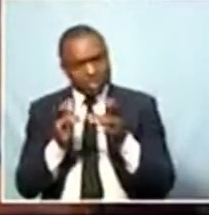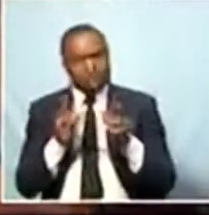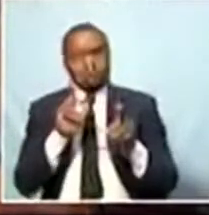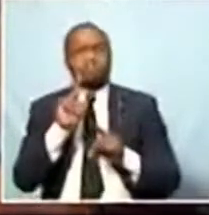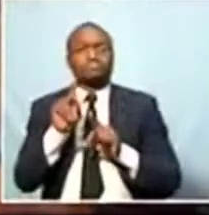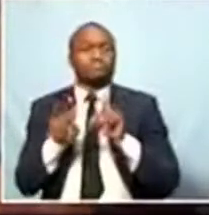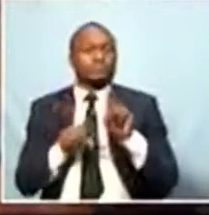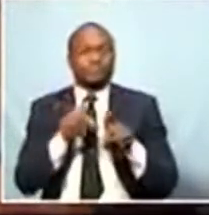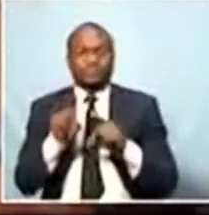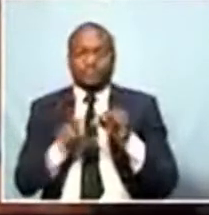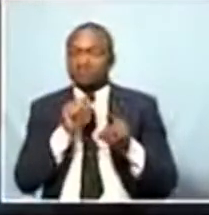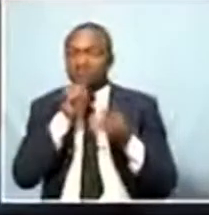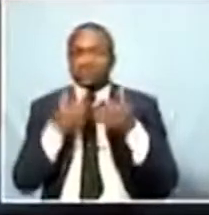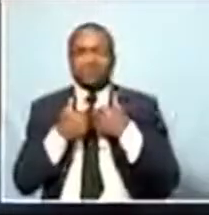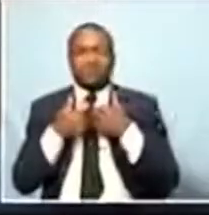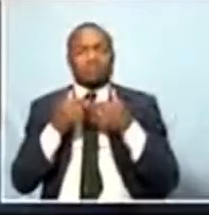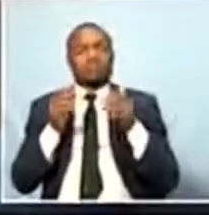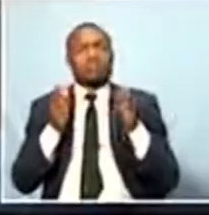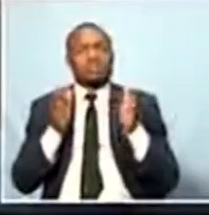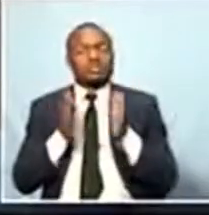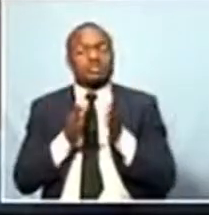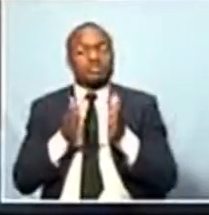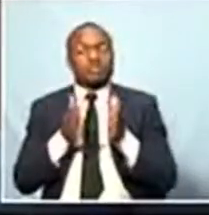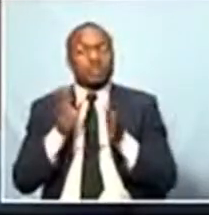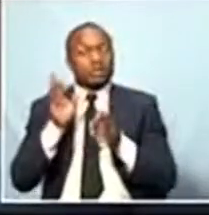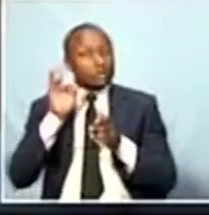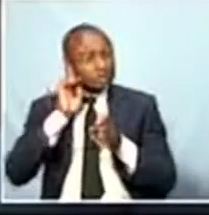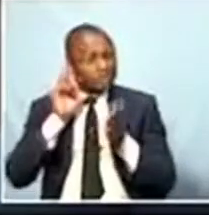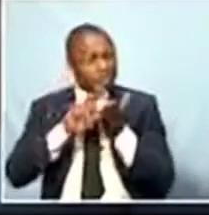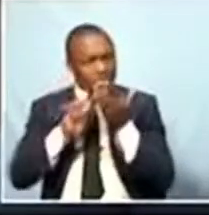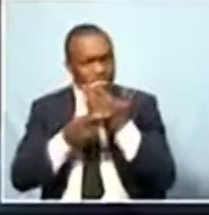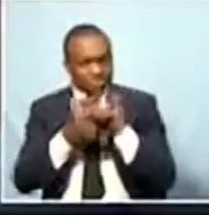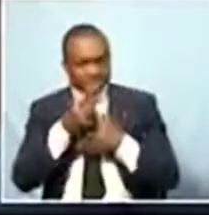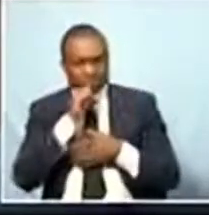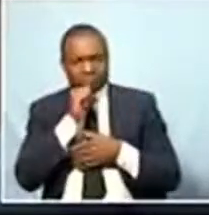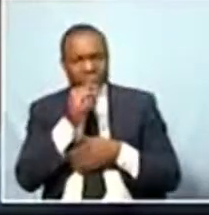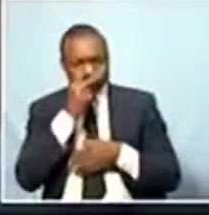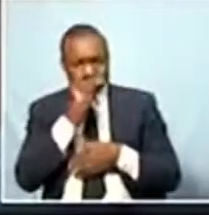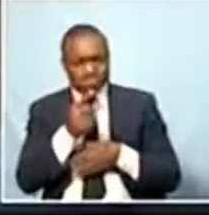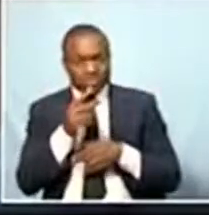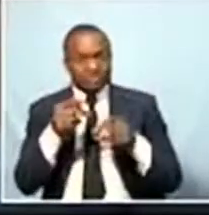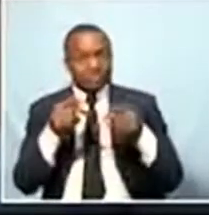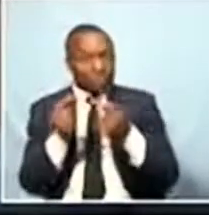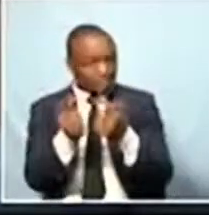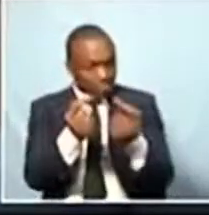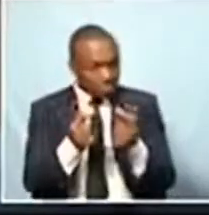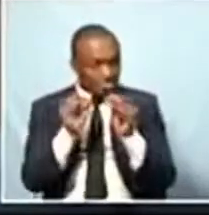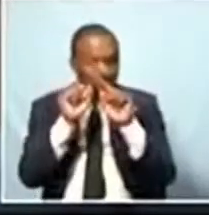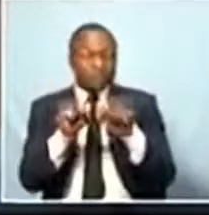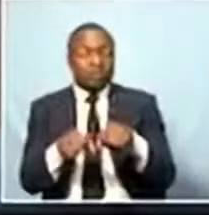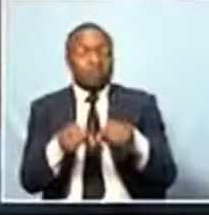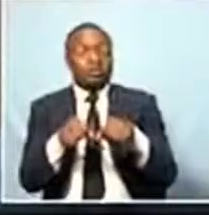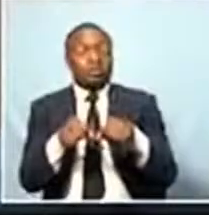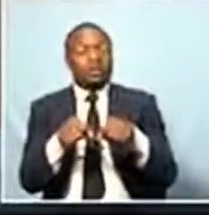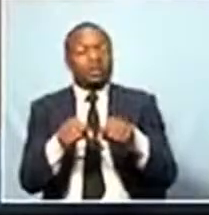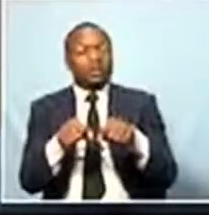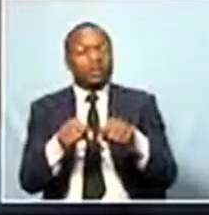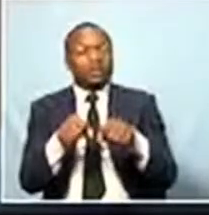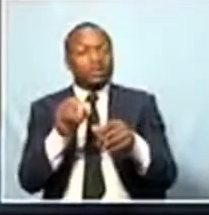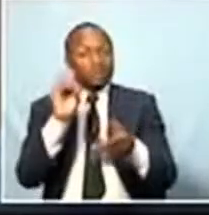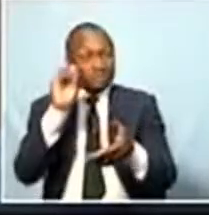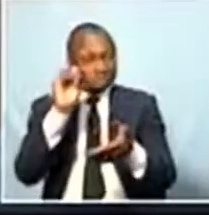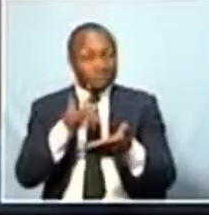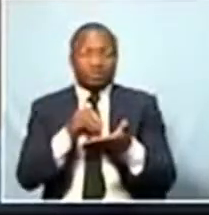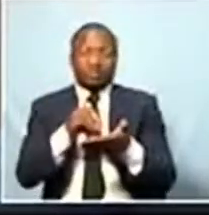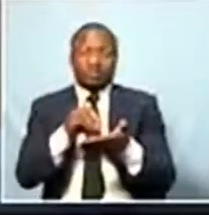have, too much more radio programs. Don't you look at a situation in the near future where you can set up your desks